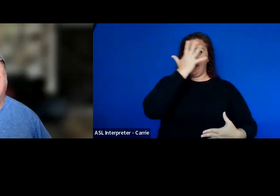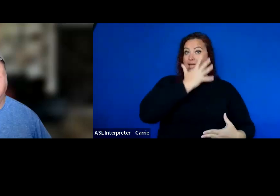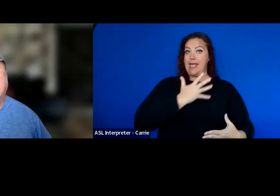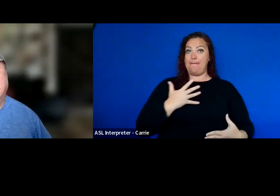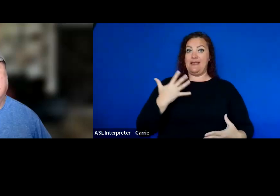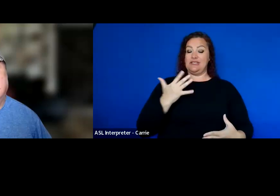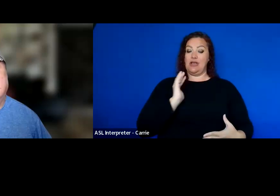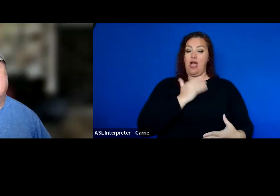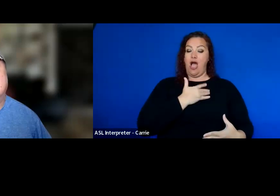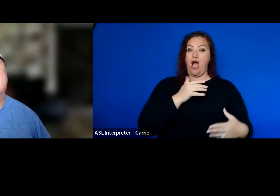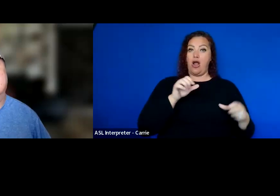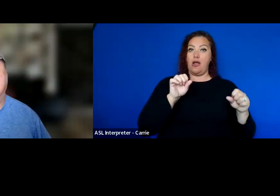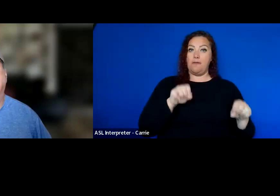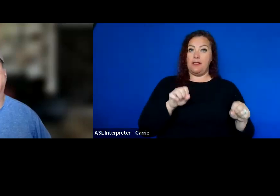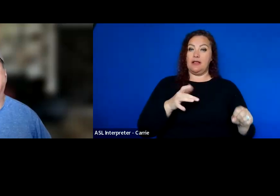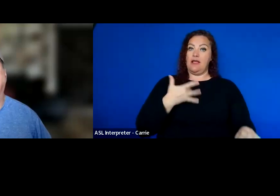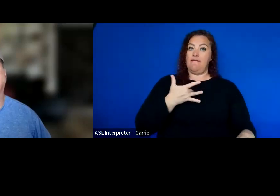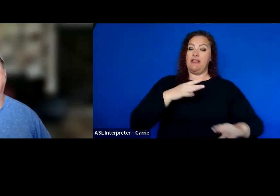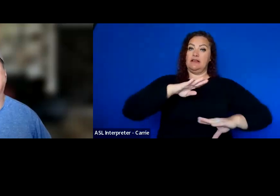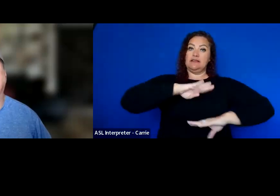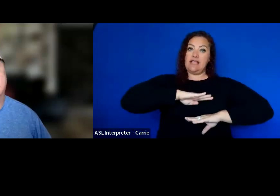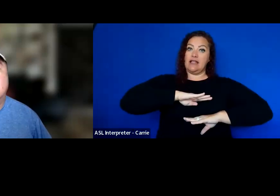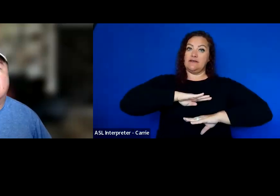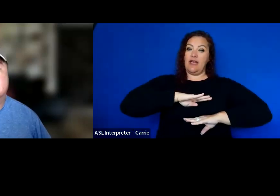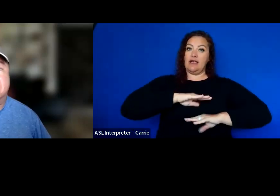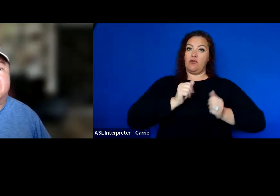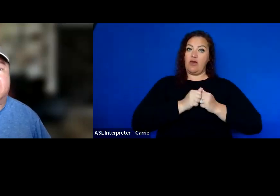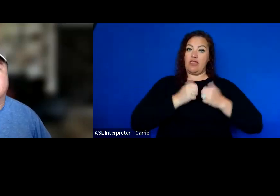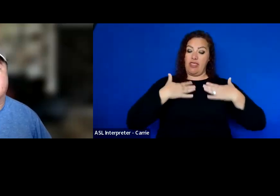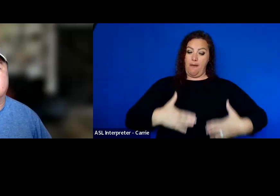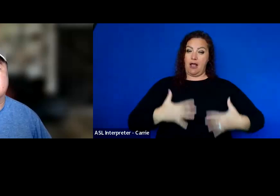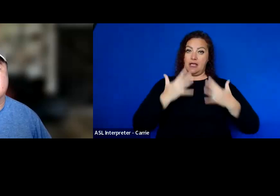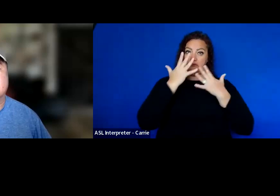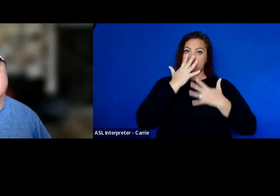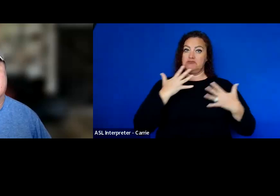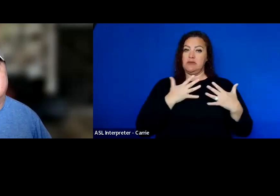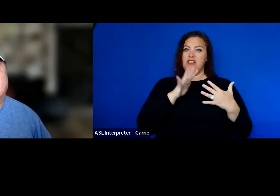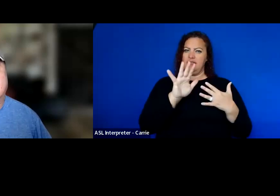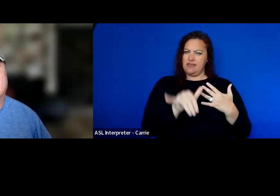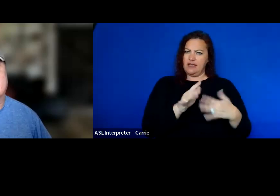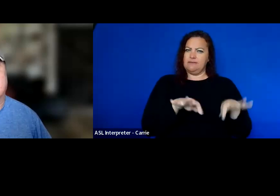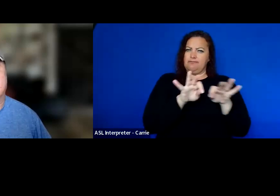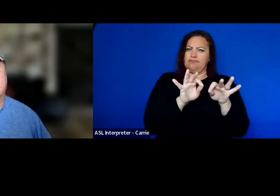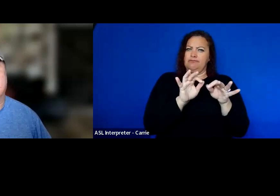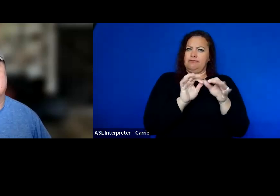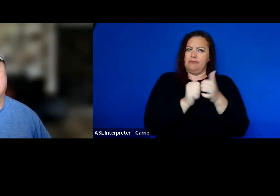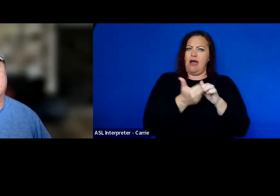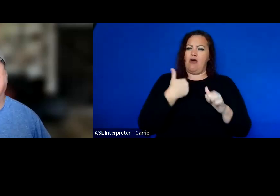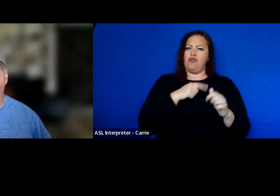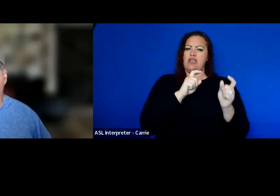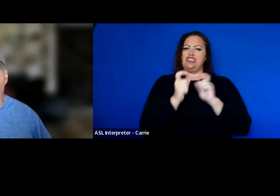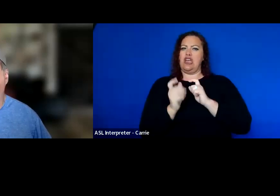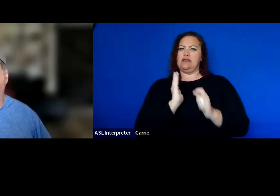to feel satisfied of our body image is a big factor in how we adjust through our